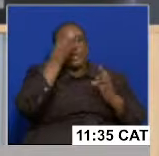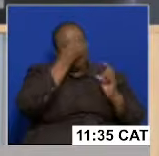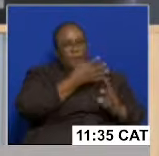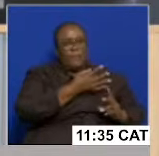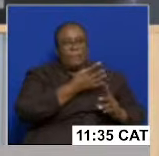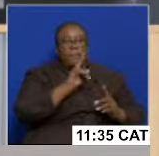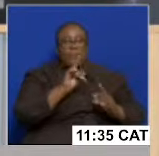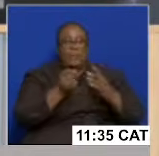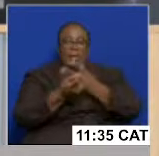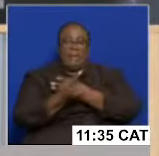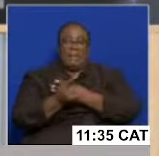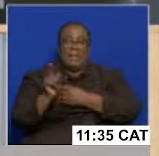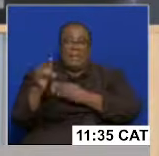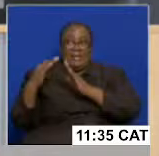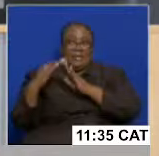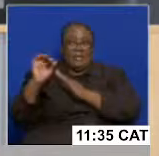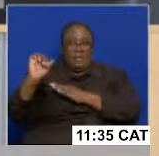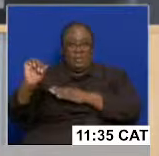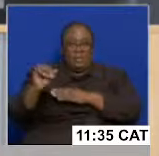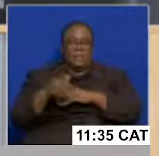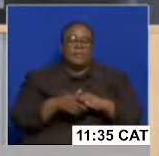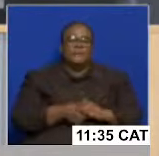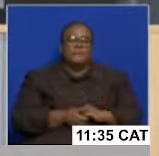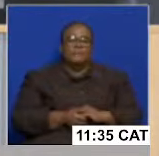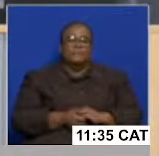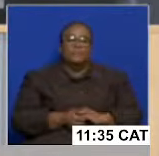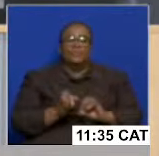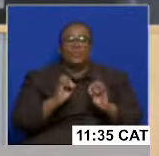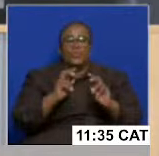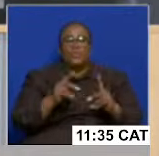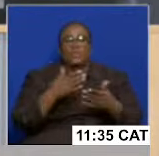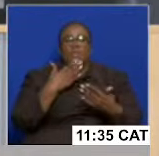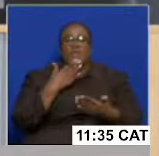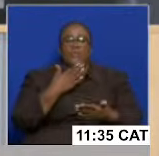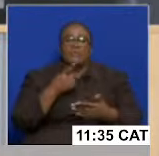K. You can proceed from paragraph 17.